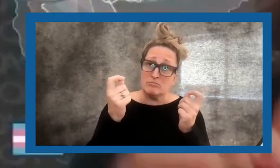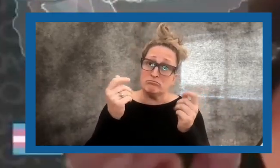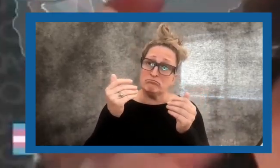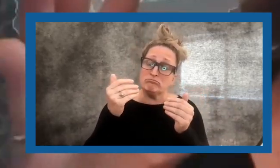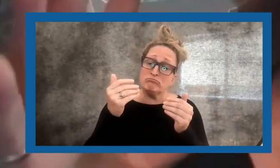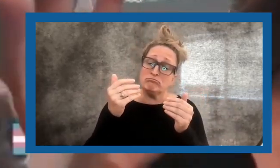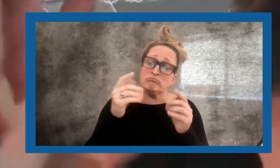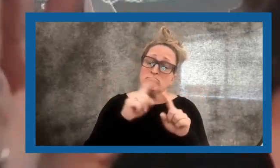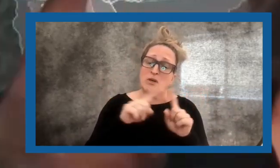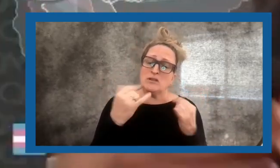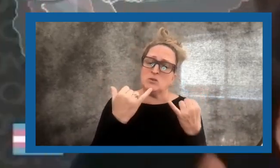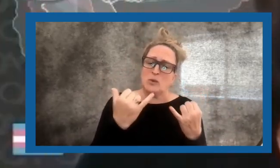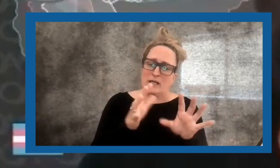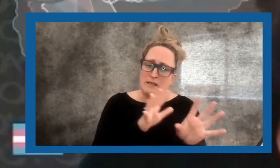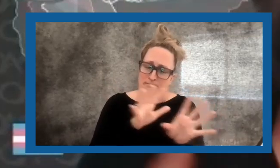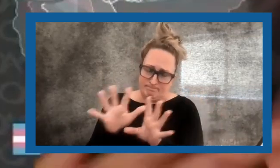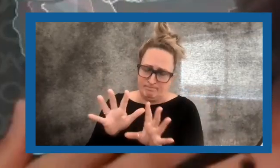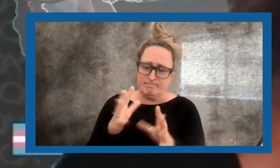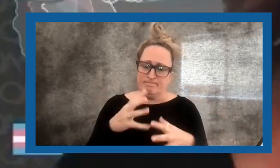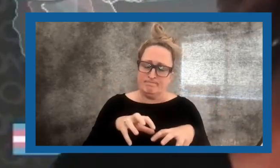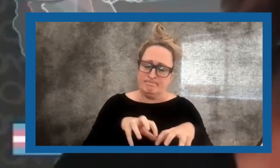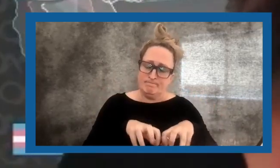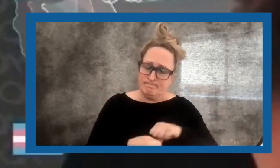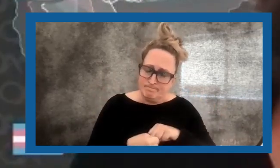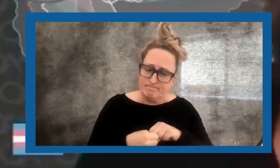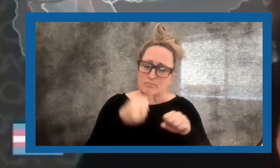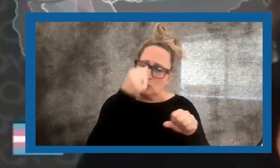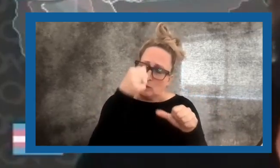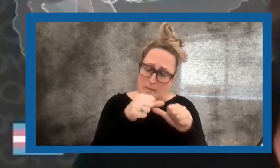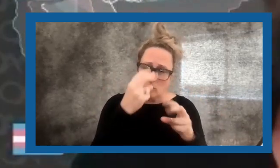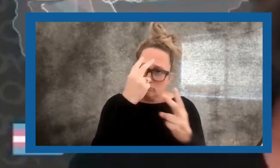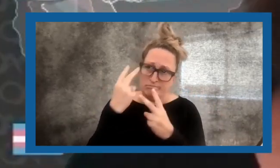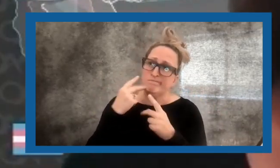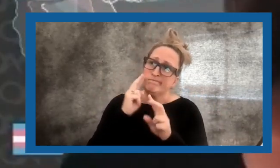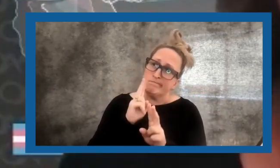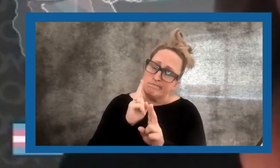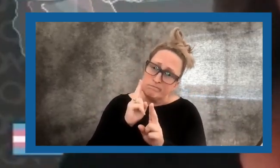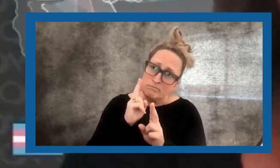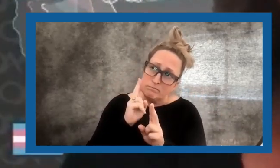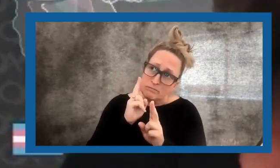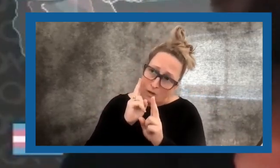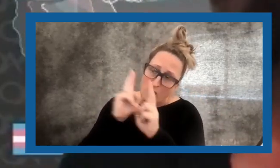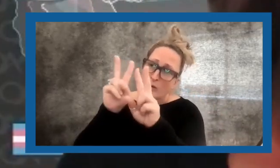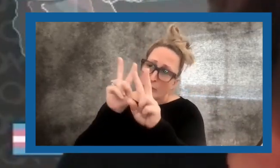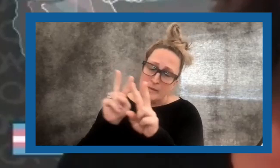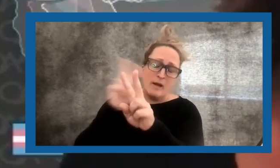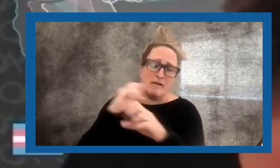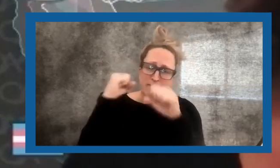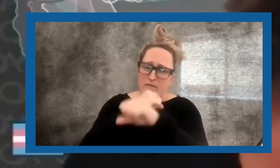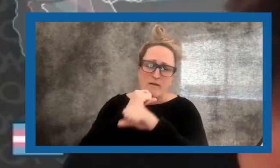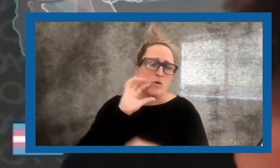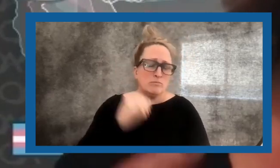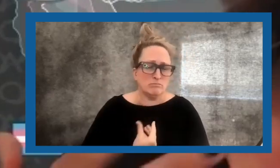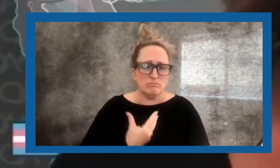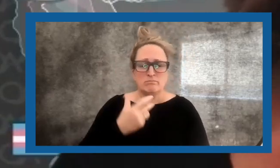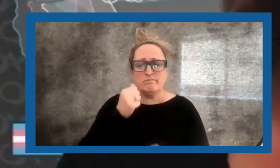series, that we are mourning, remembering, honoring, and fighting for our trans siblings and